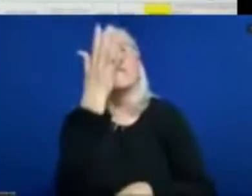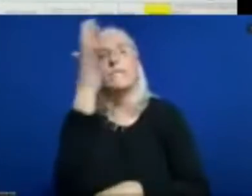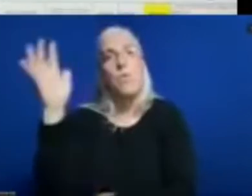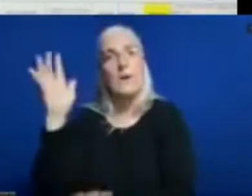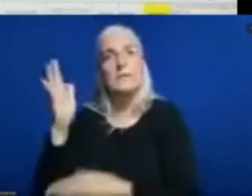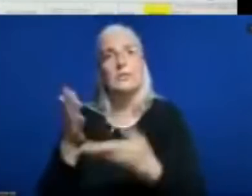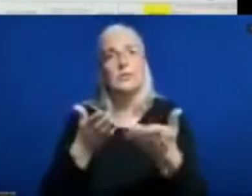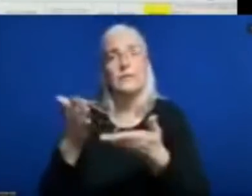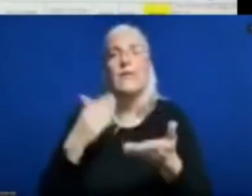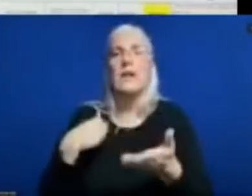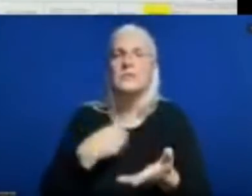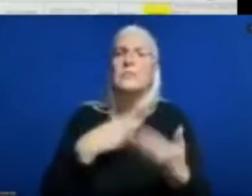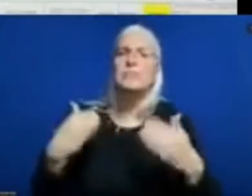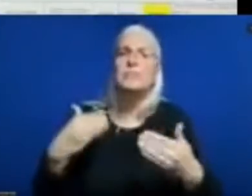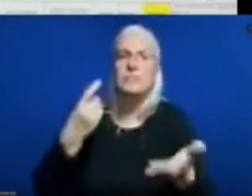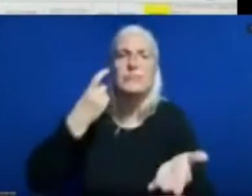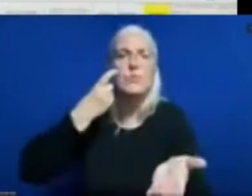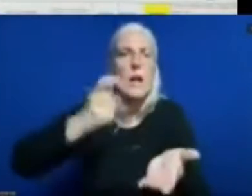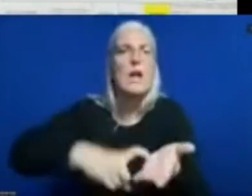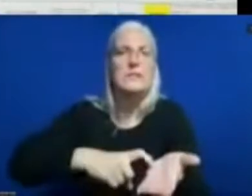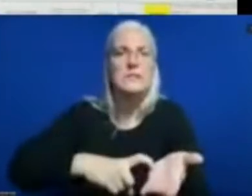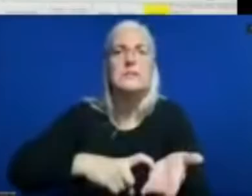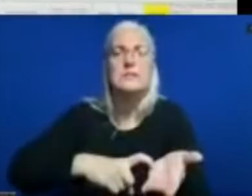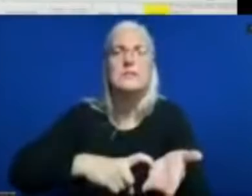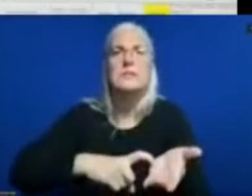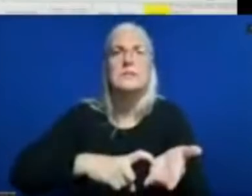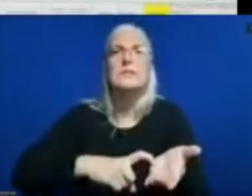neighbors here united by